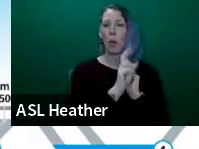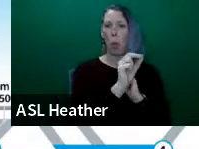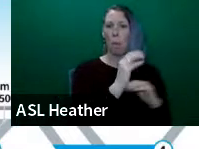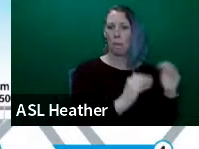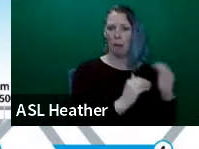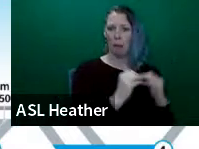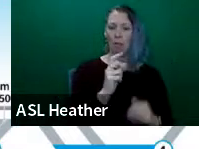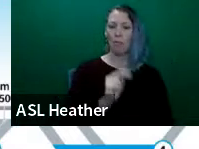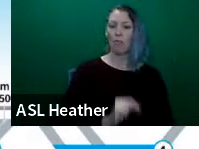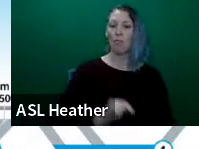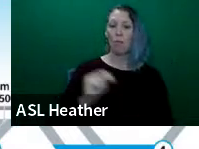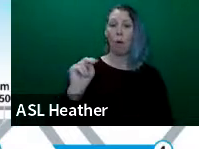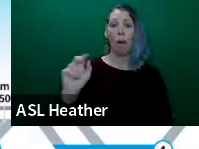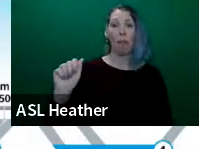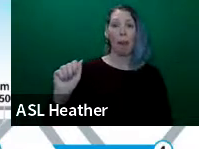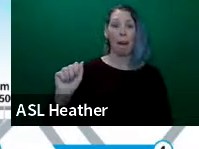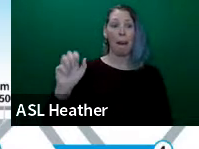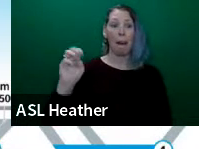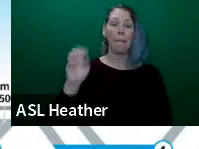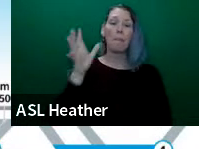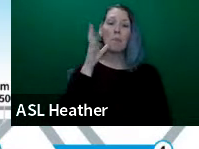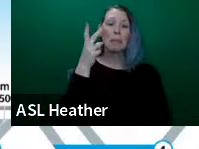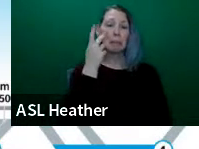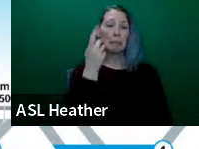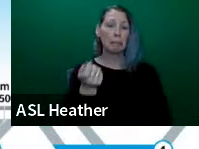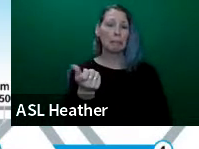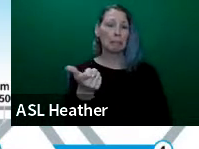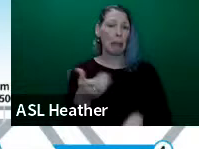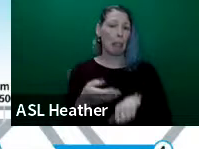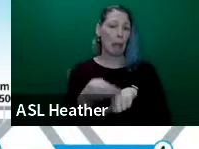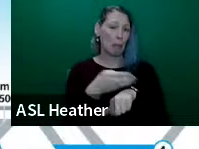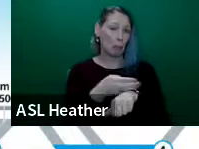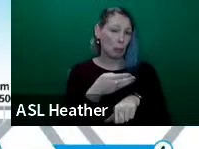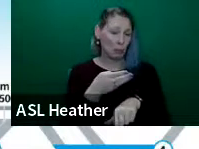northbound AM, there's a slight improvement. Excuse me, northbound PM,